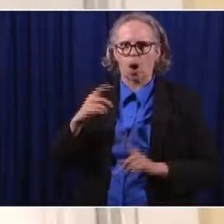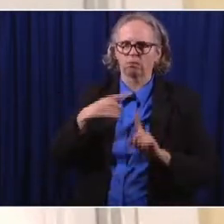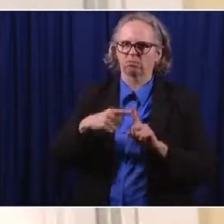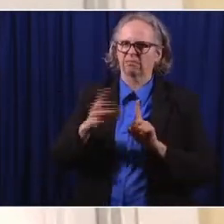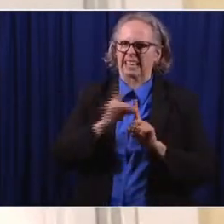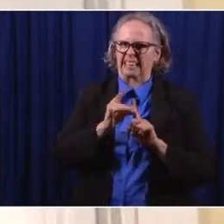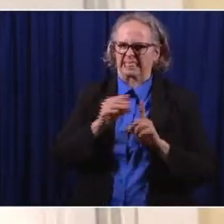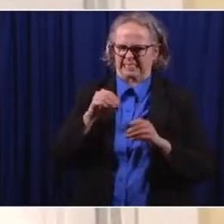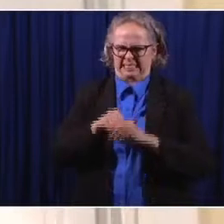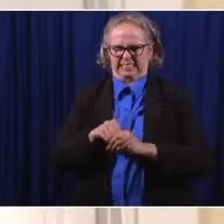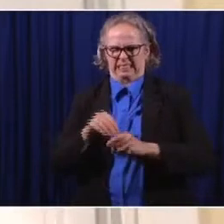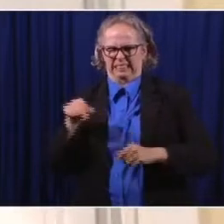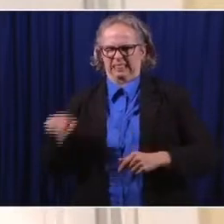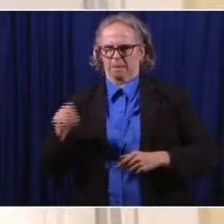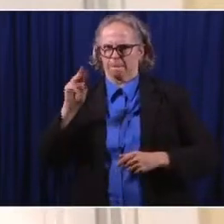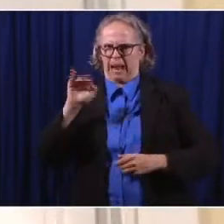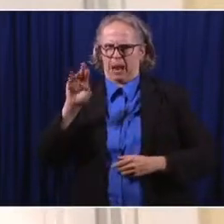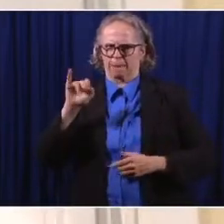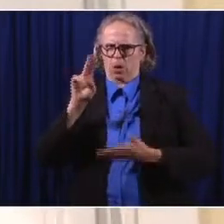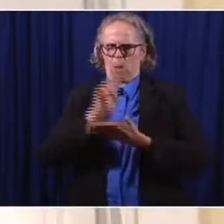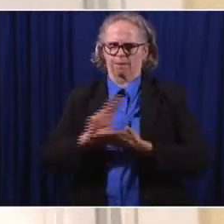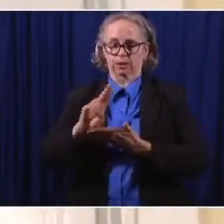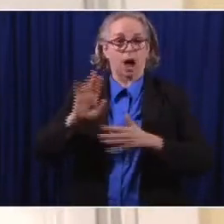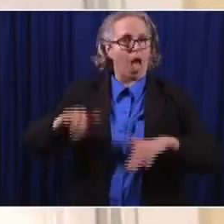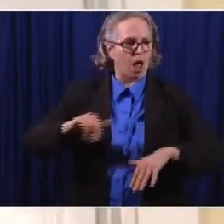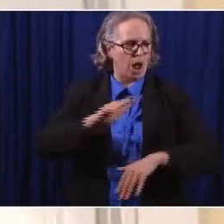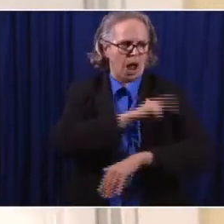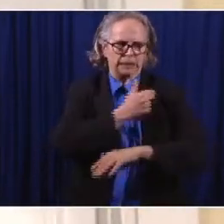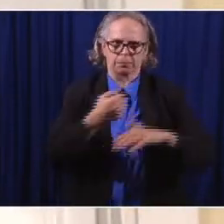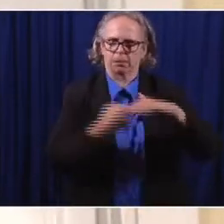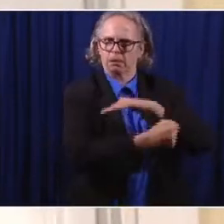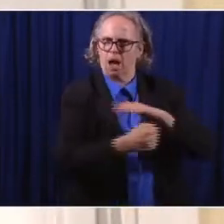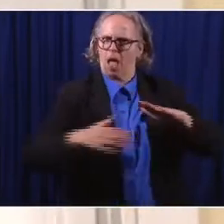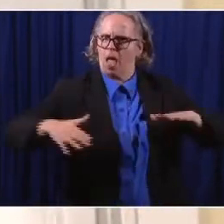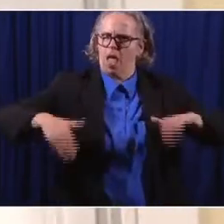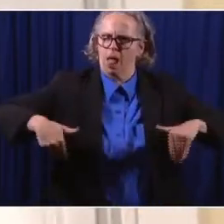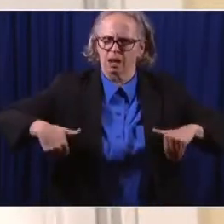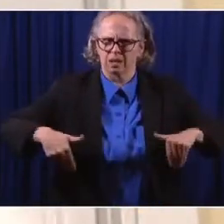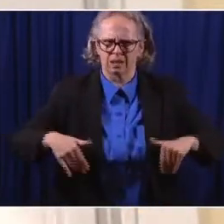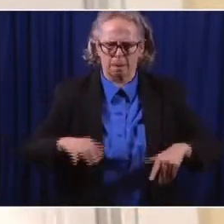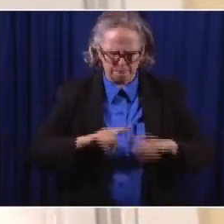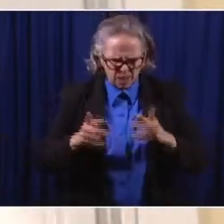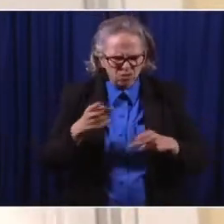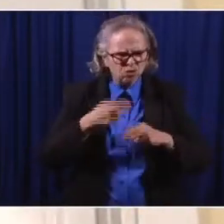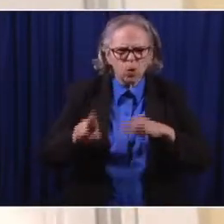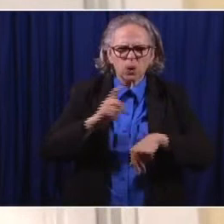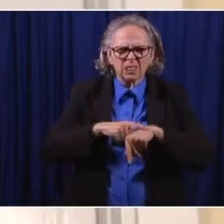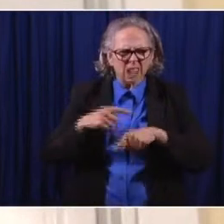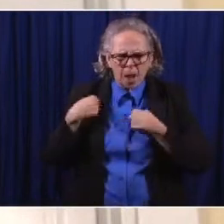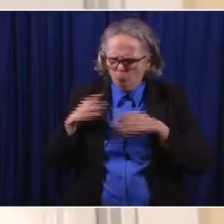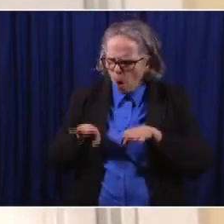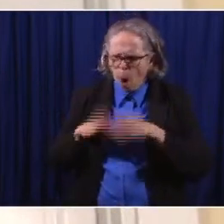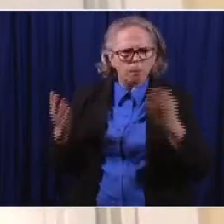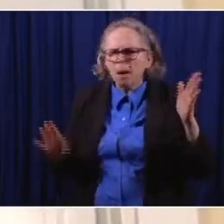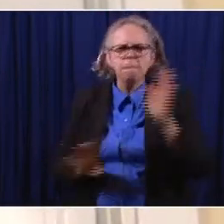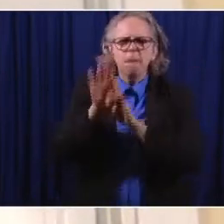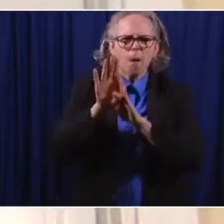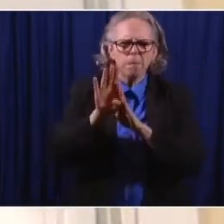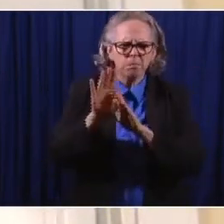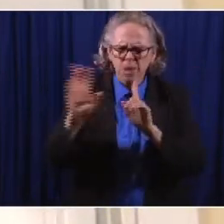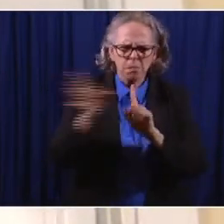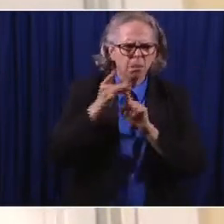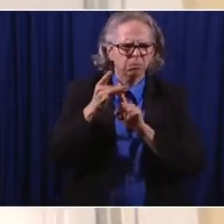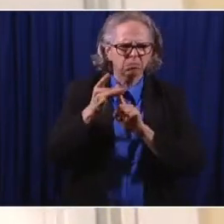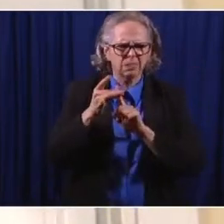But in the short time frame, this surge of cases really demonstrates the aggressive nature of this virus. And